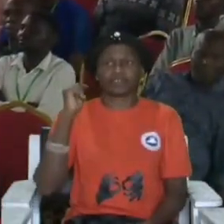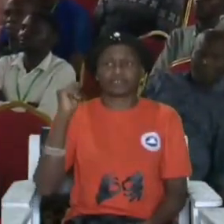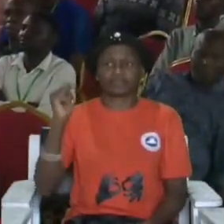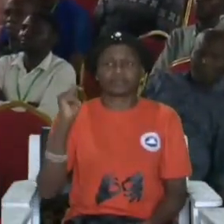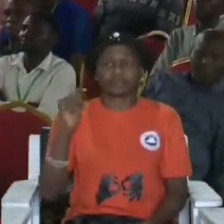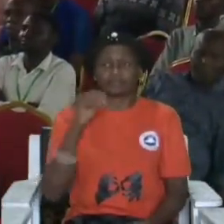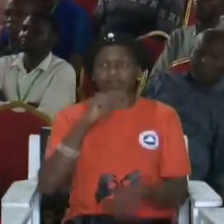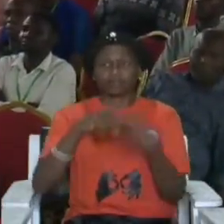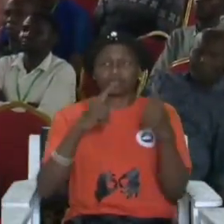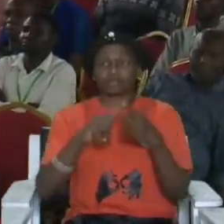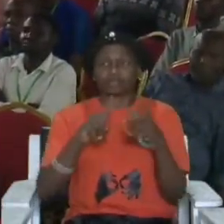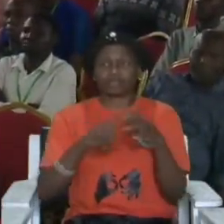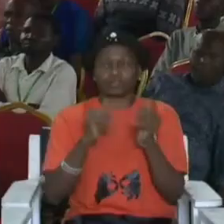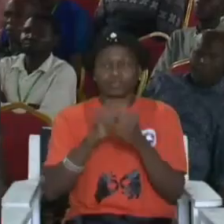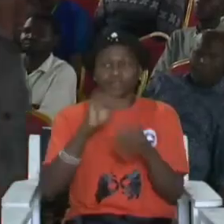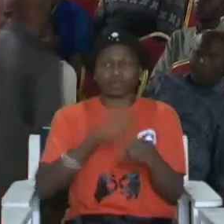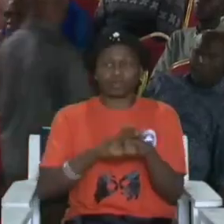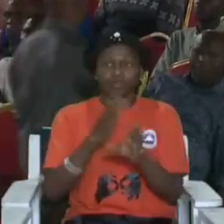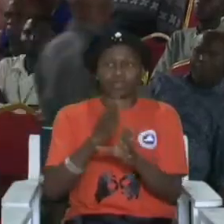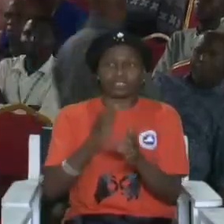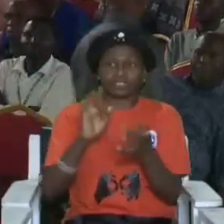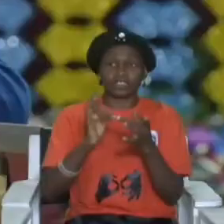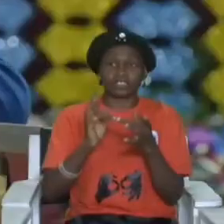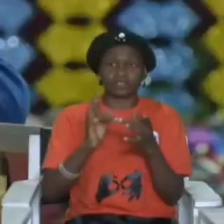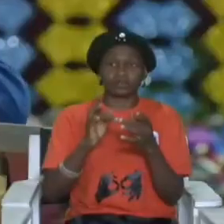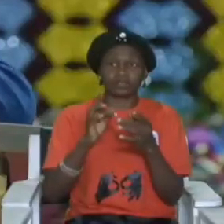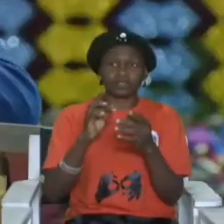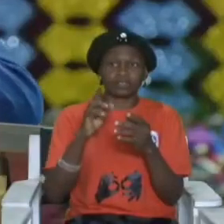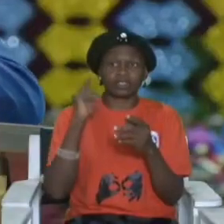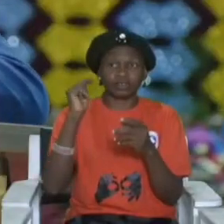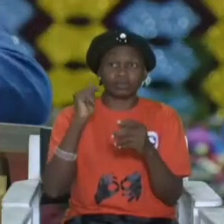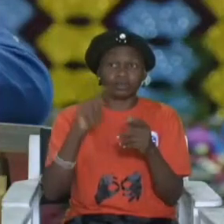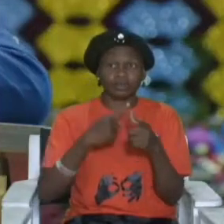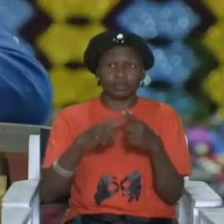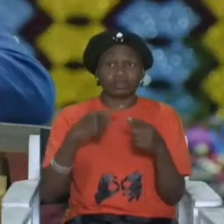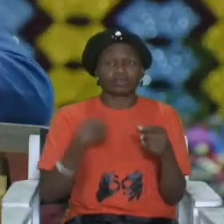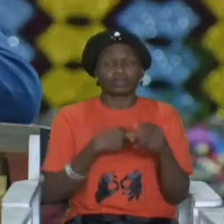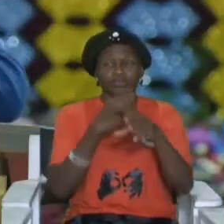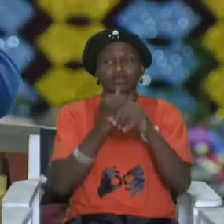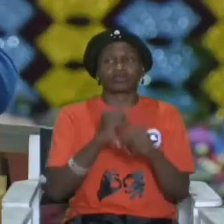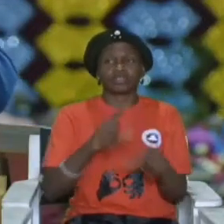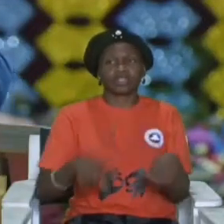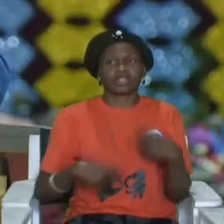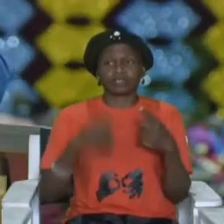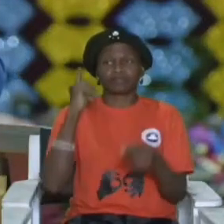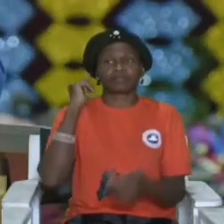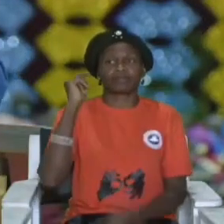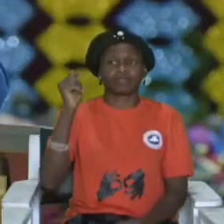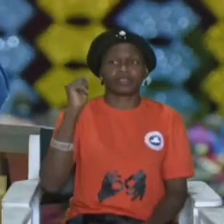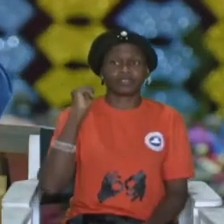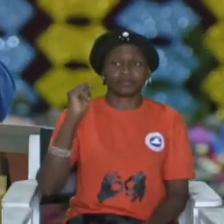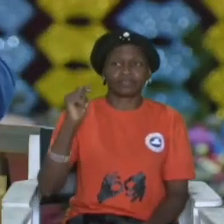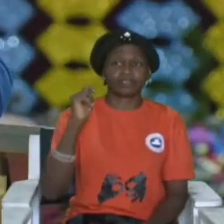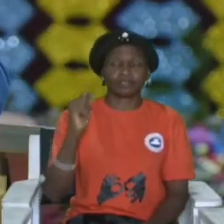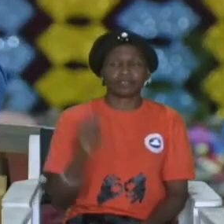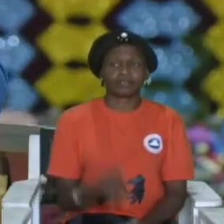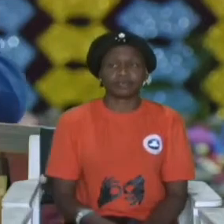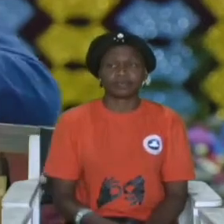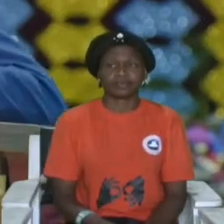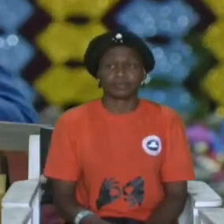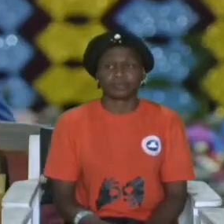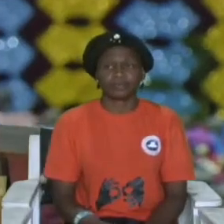I'm going to start off with the online testimonies, and thereafter we would receive the live testifiers.